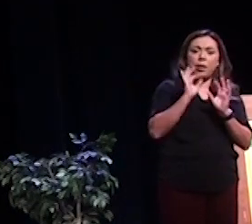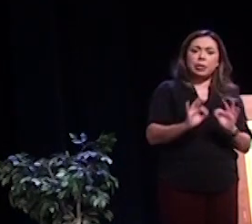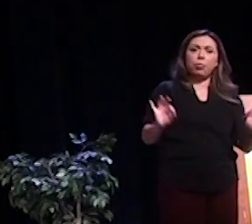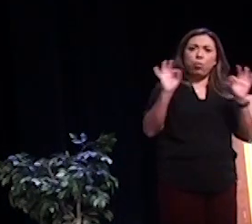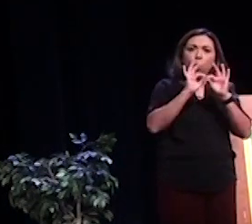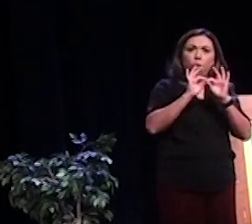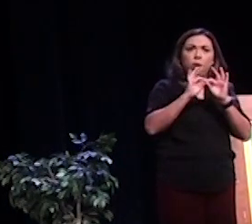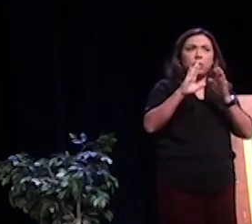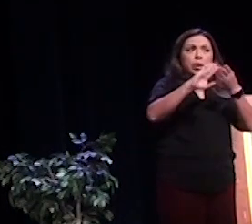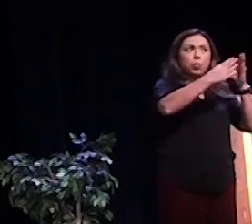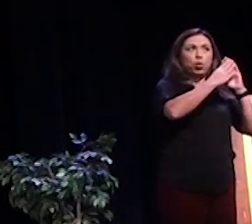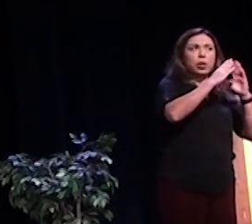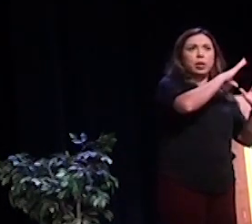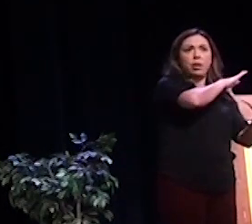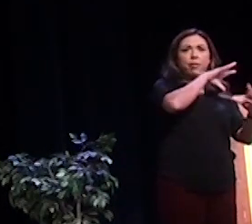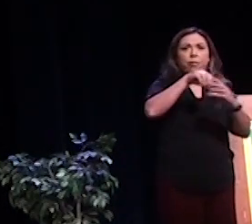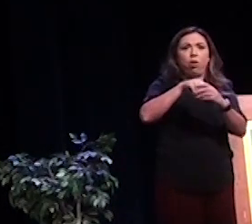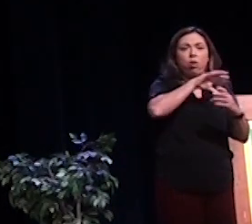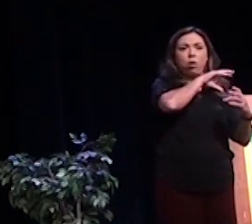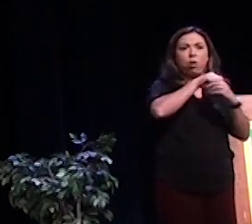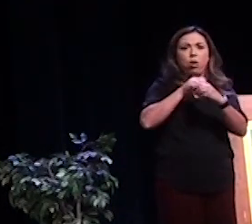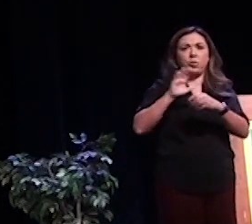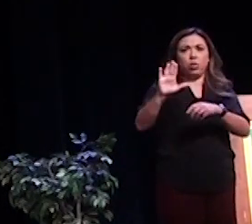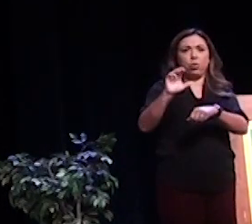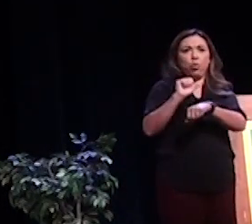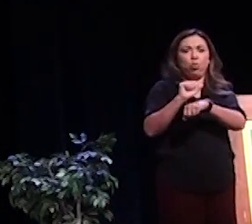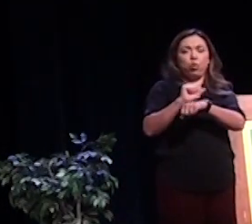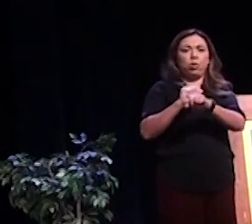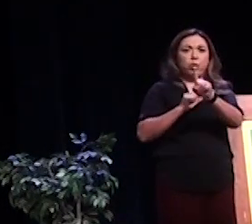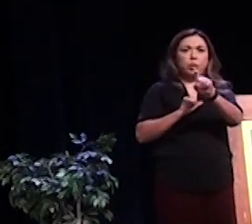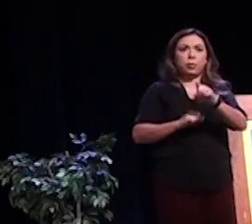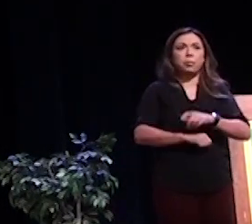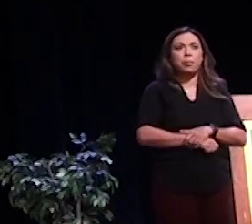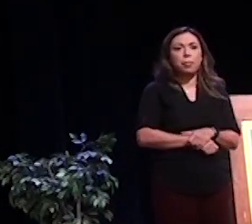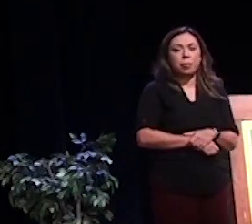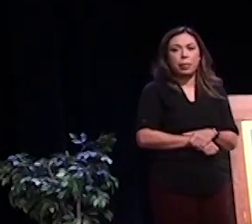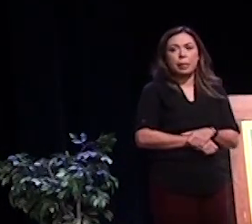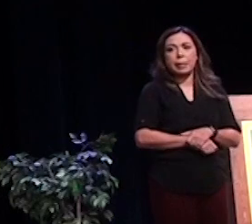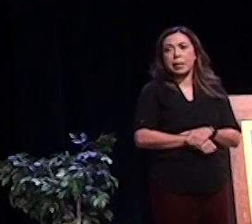is it important to involve the community in the work that you're doing?